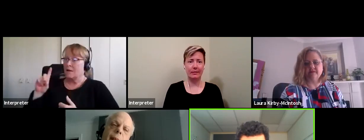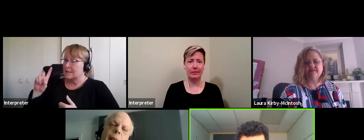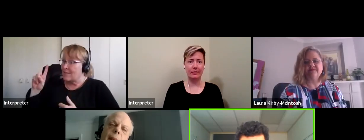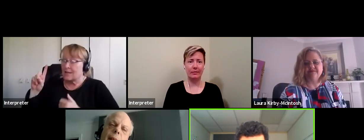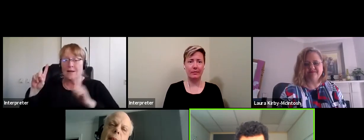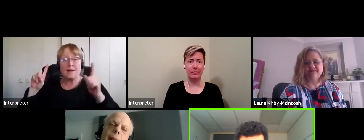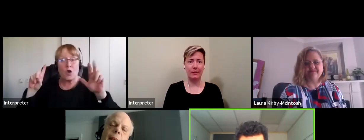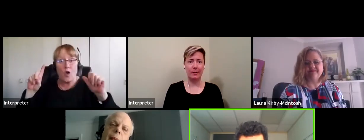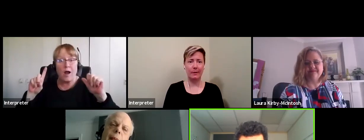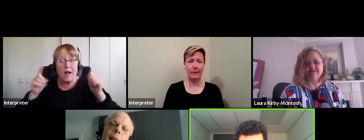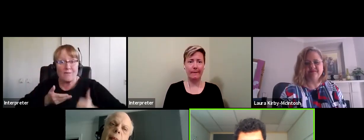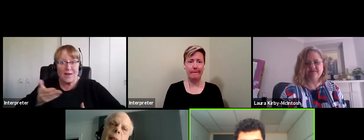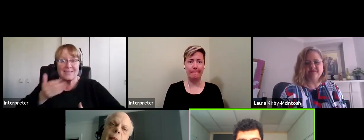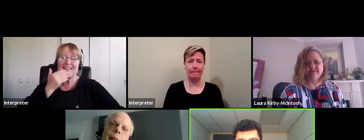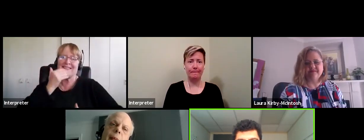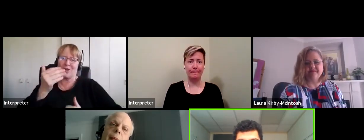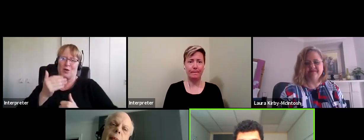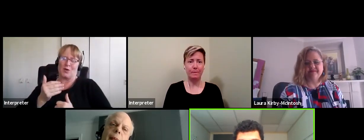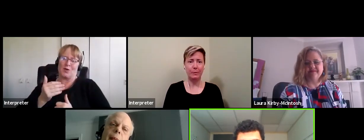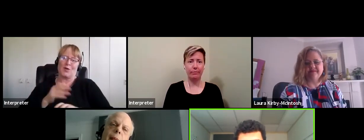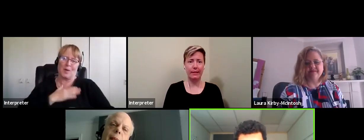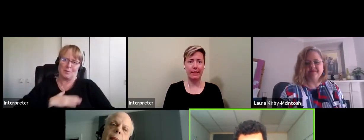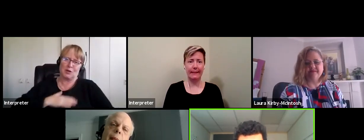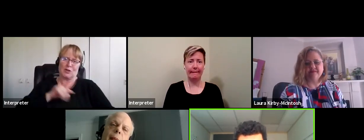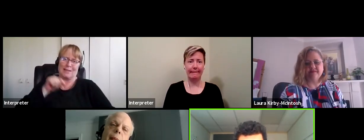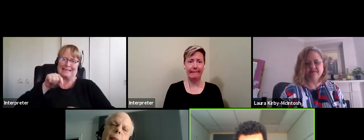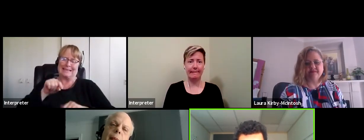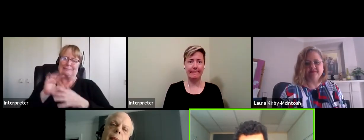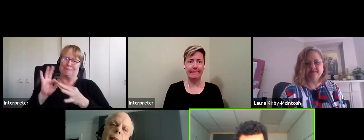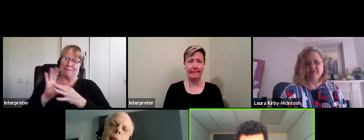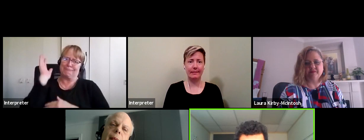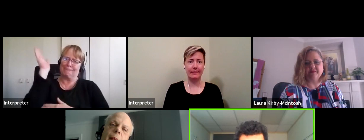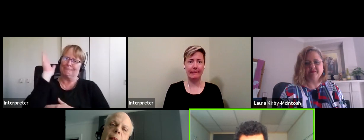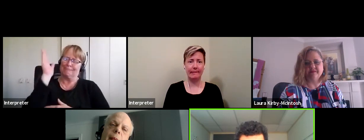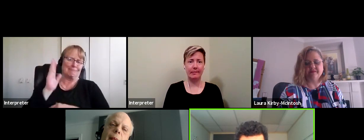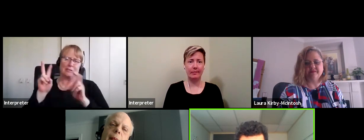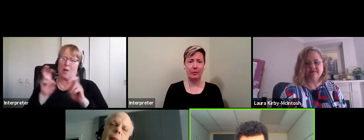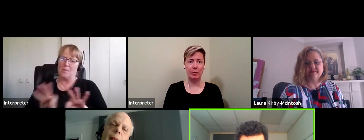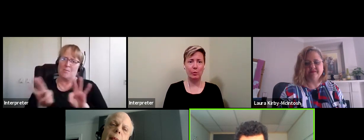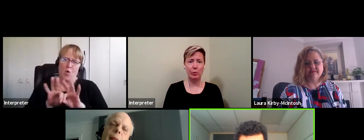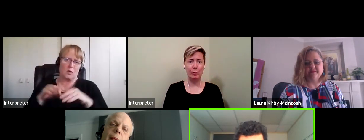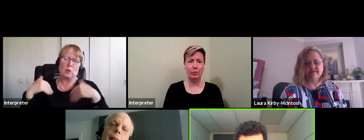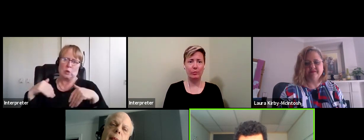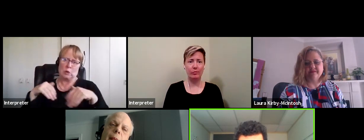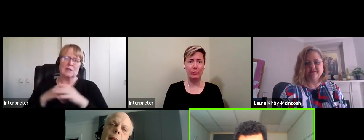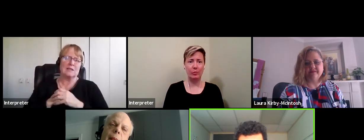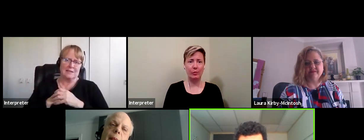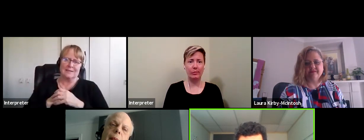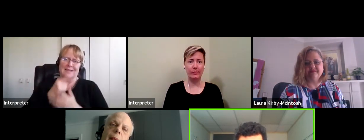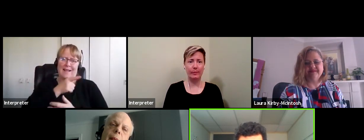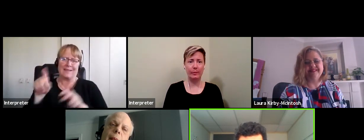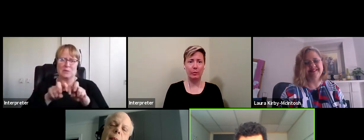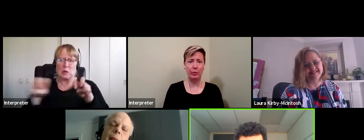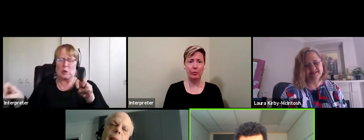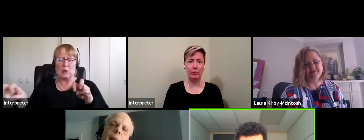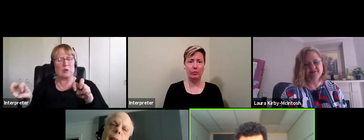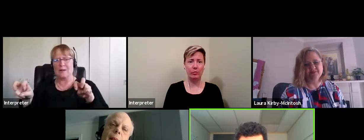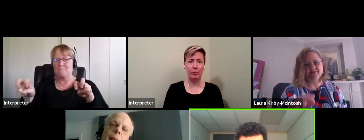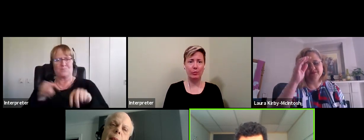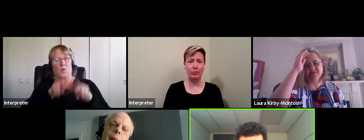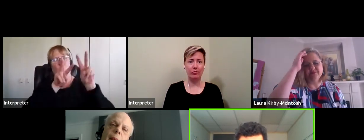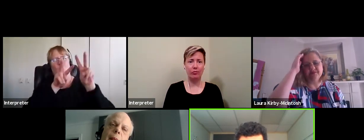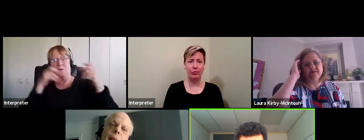the invitation and the opportunity to talk about this really important topic today with such a pretty esteemed panel. Off